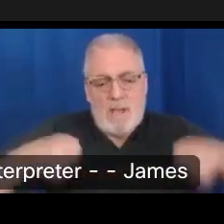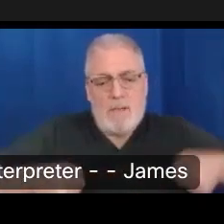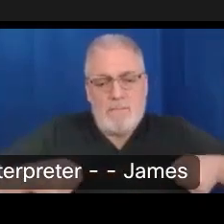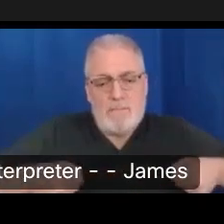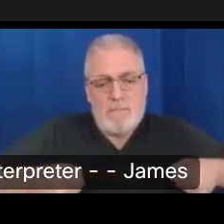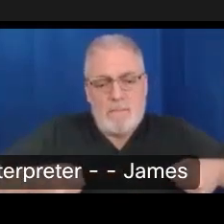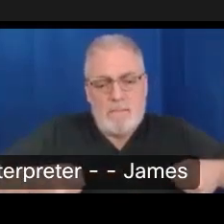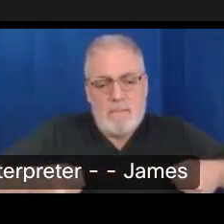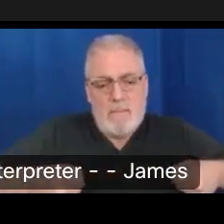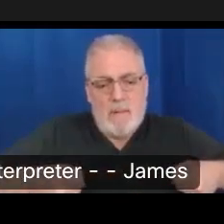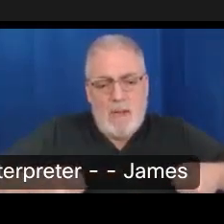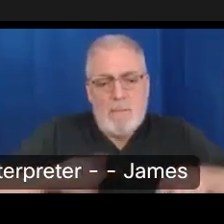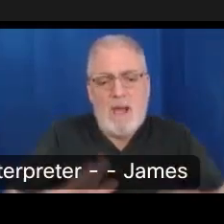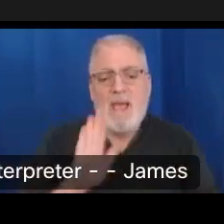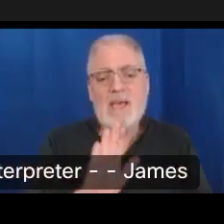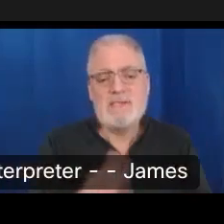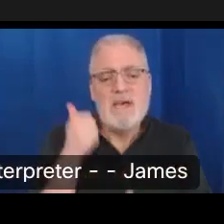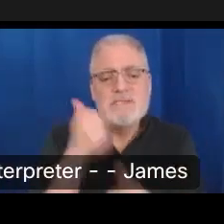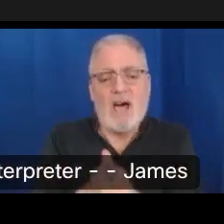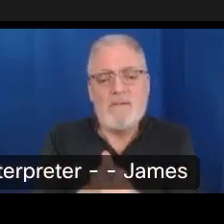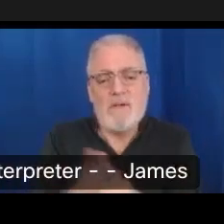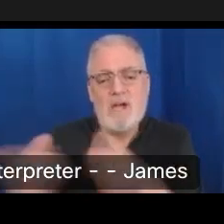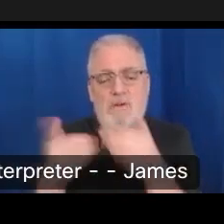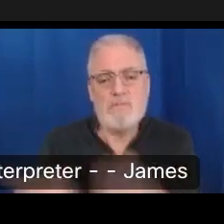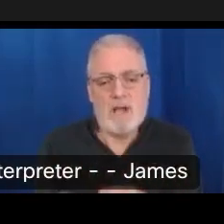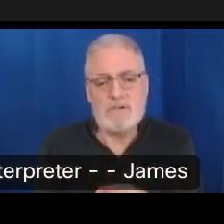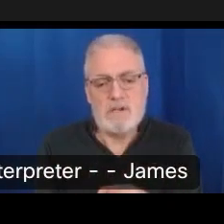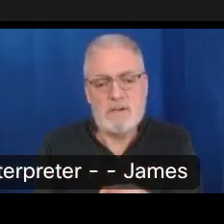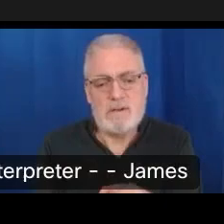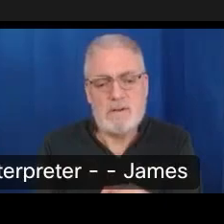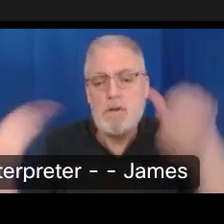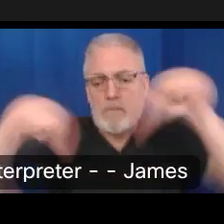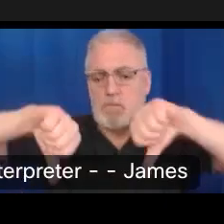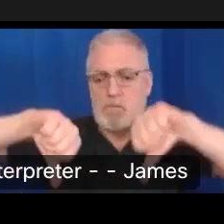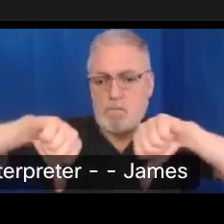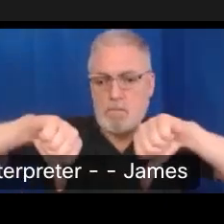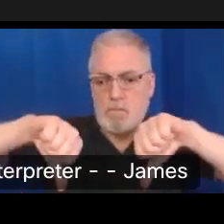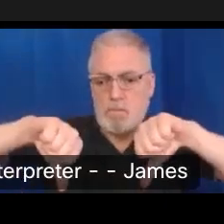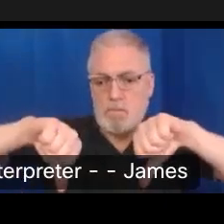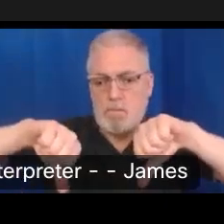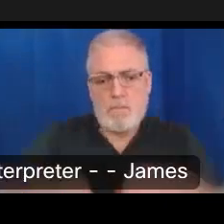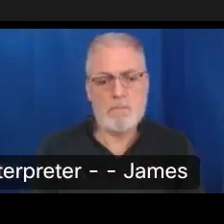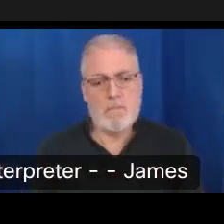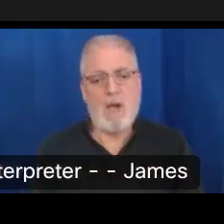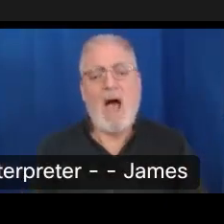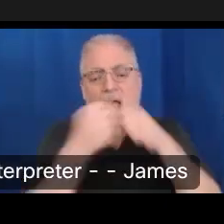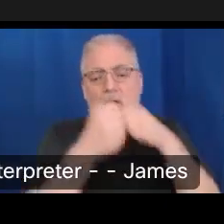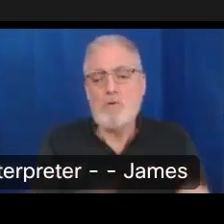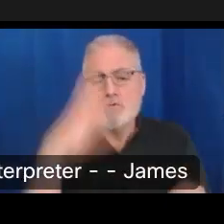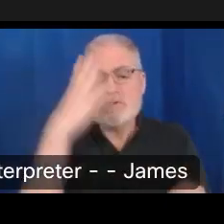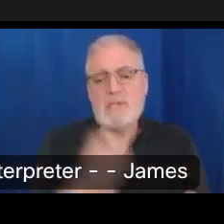yeah, thanks for, I lose sleep over this every day for myself, for my family.